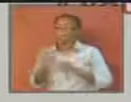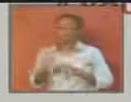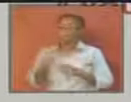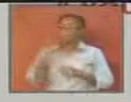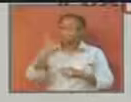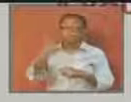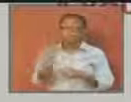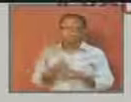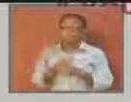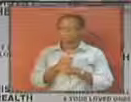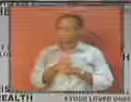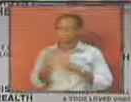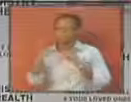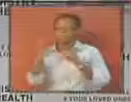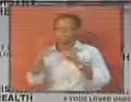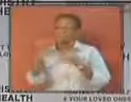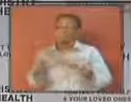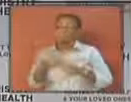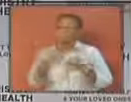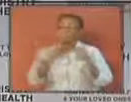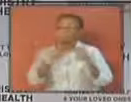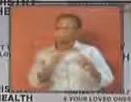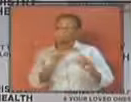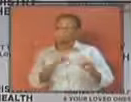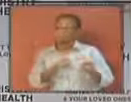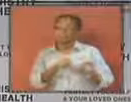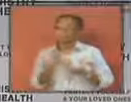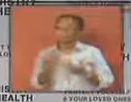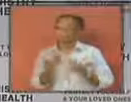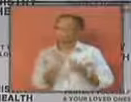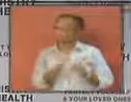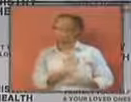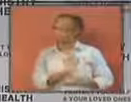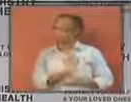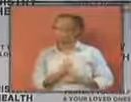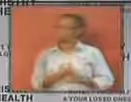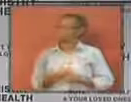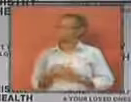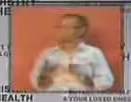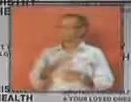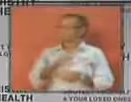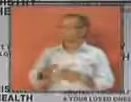well. Thank you very much. And now questions from Express newspaper, please.